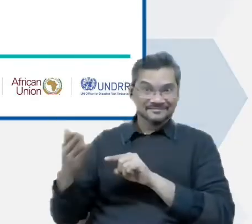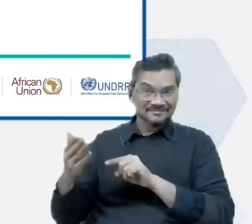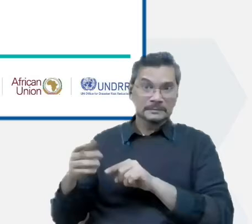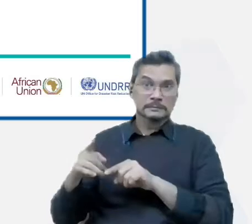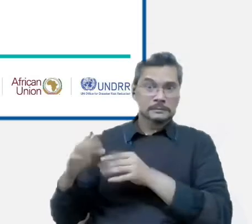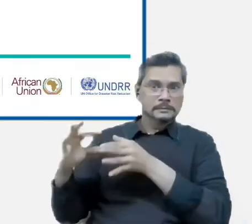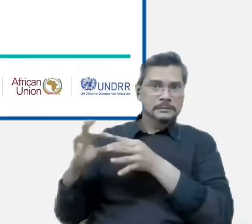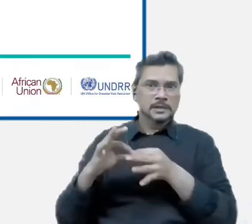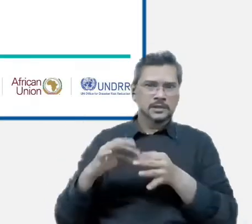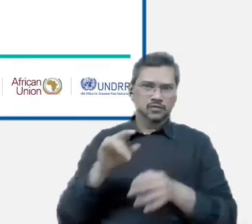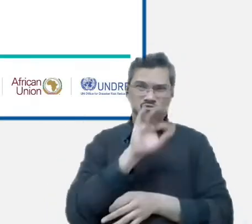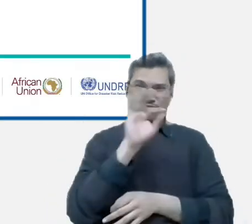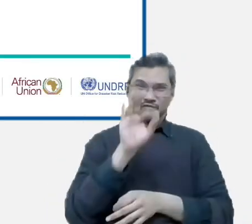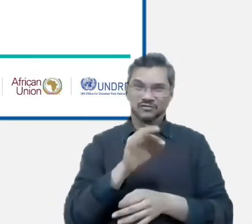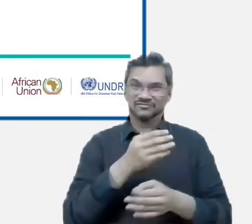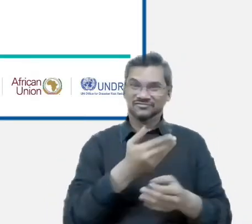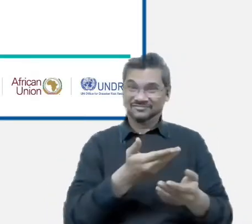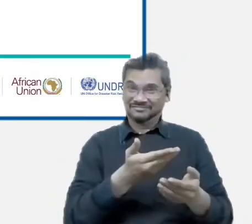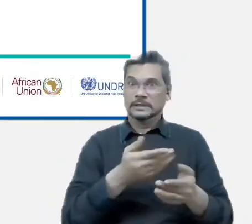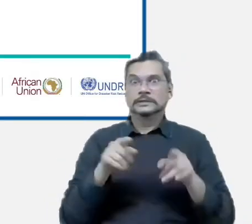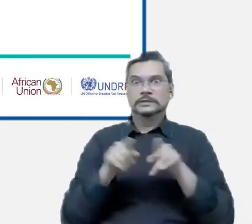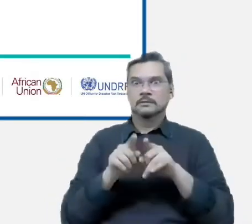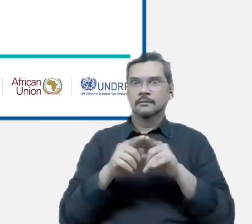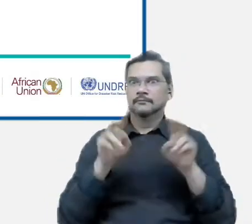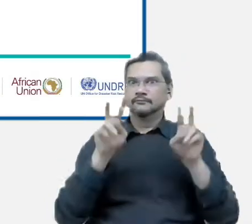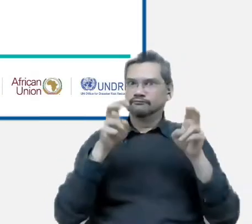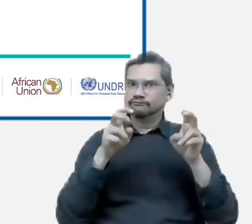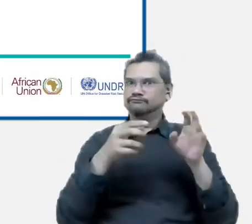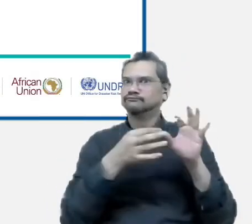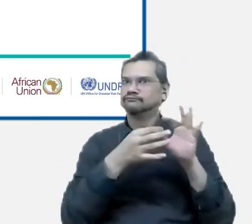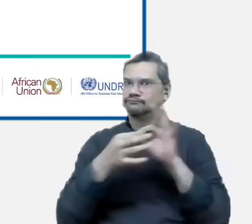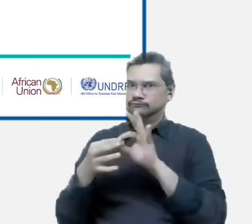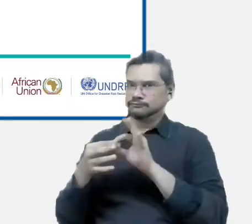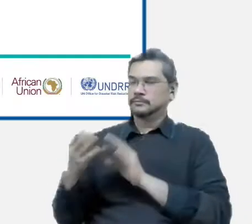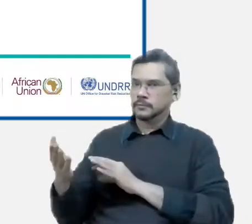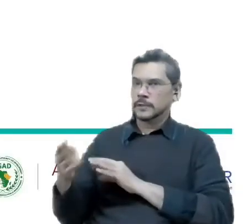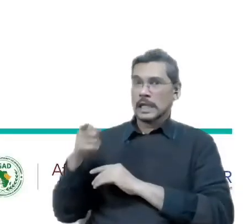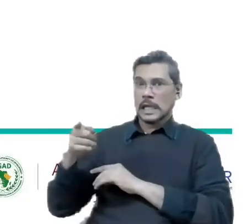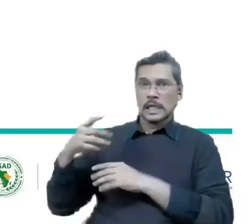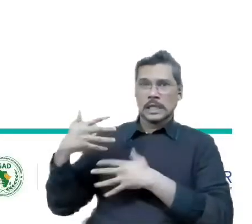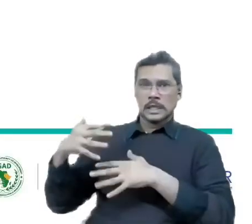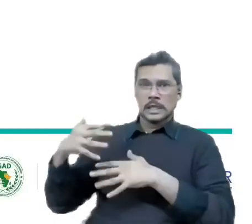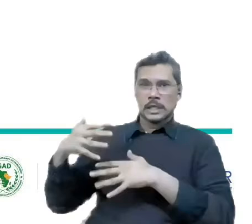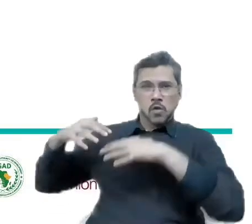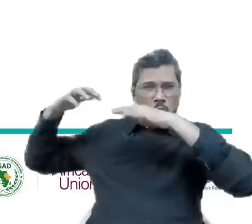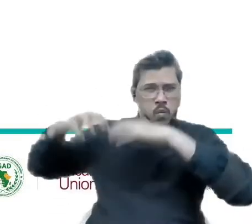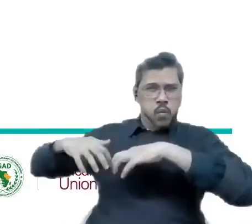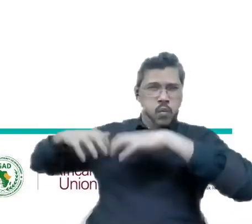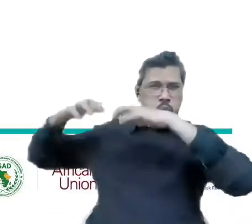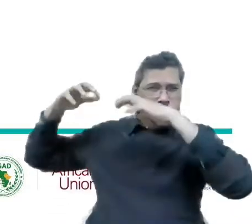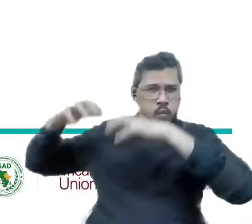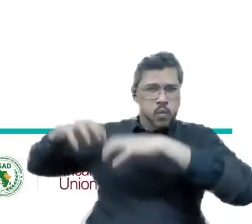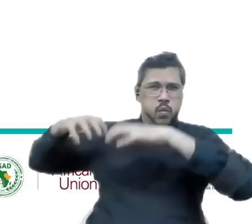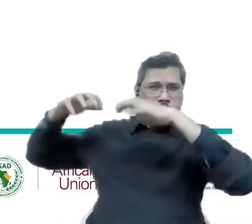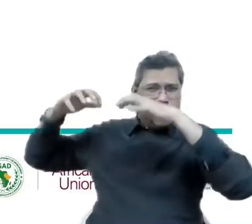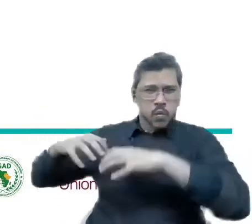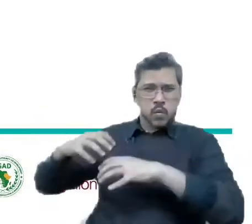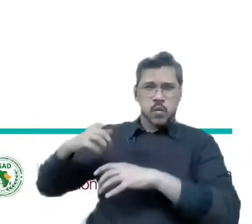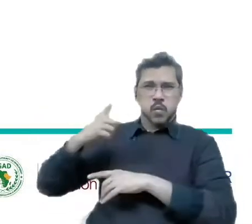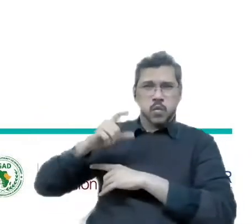left is exceptionally heavy rainfall forecast that ICPAC issues every week, which are very important indicators of